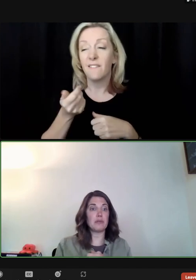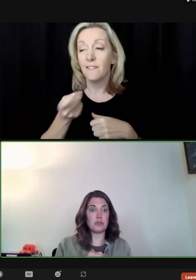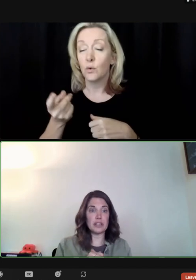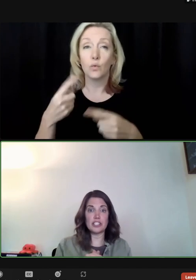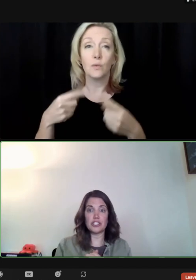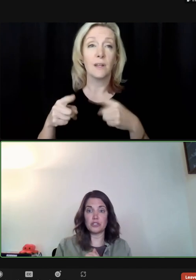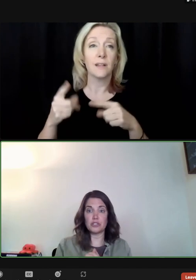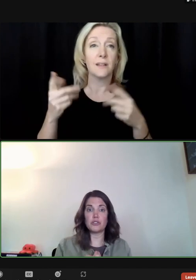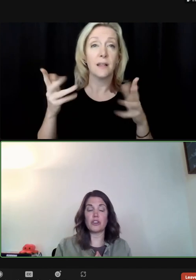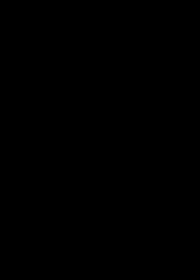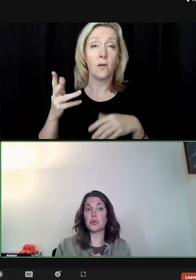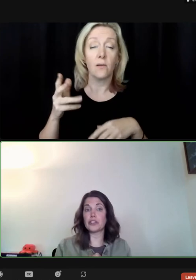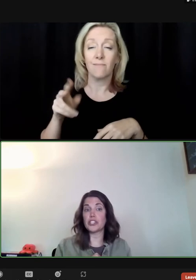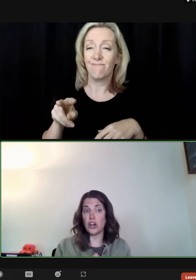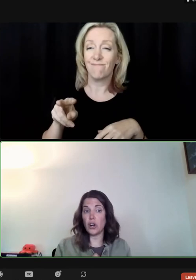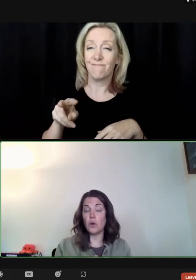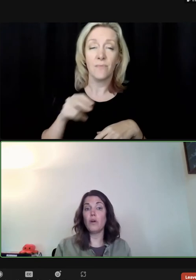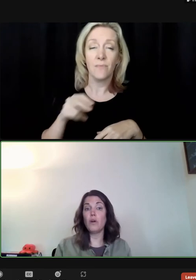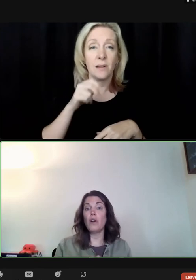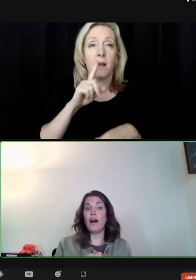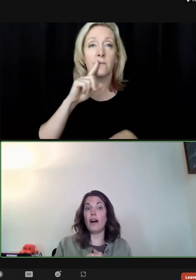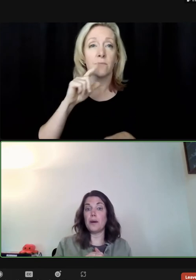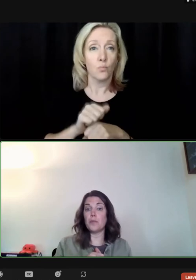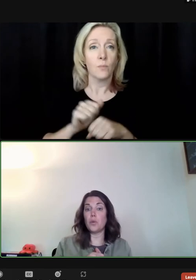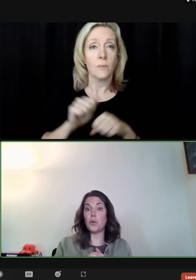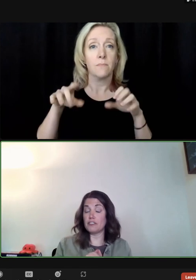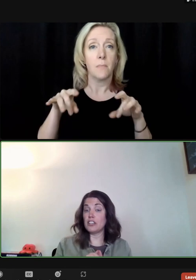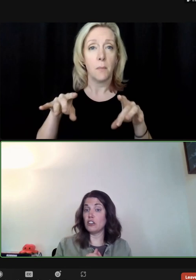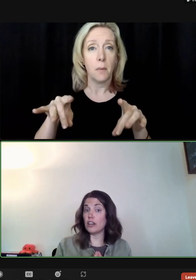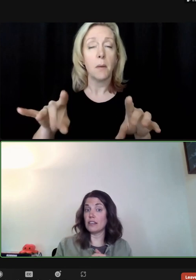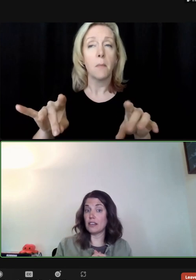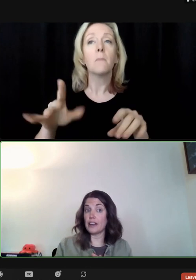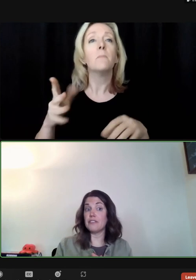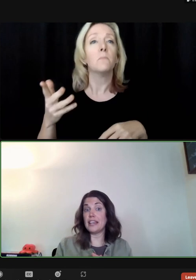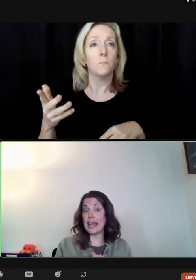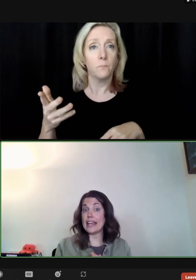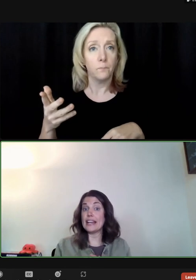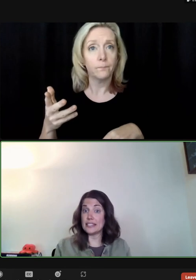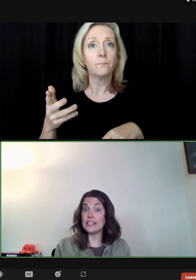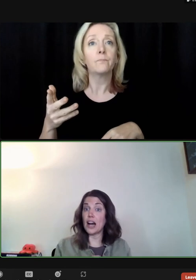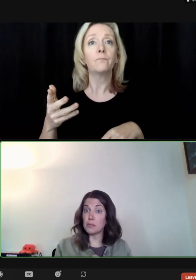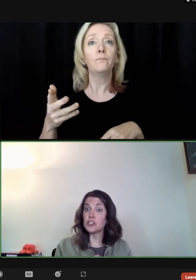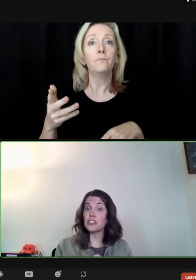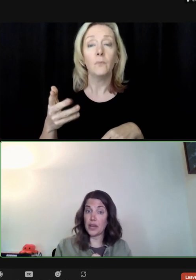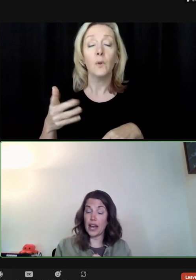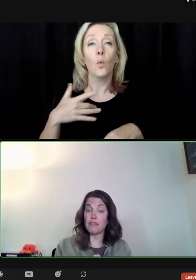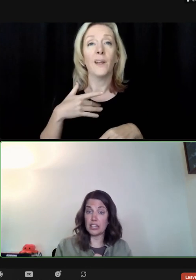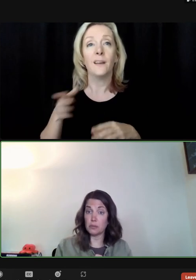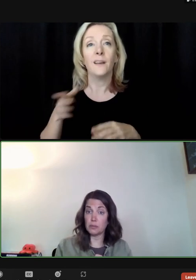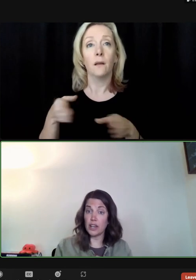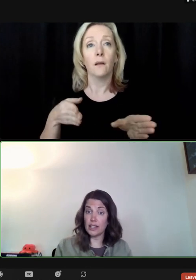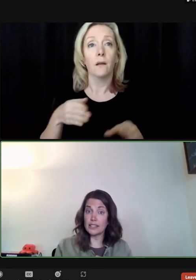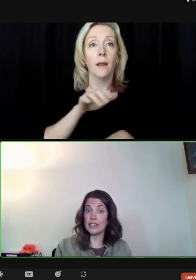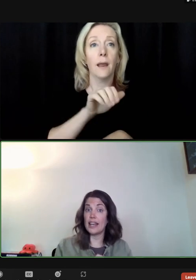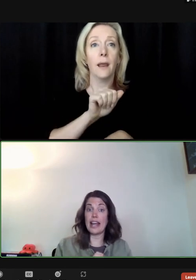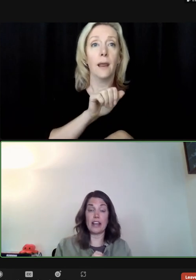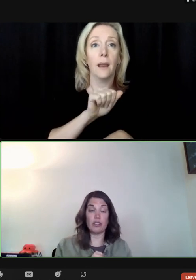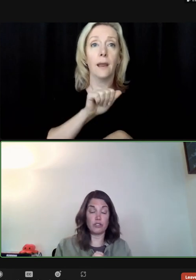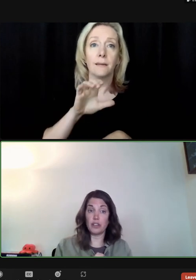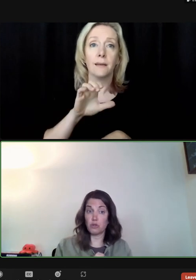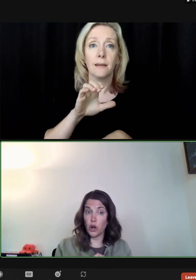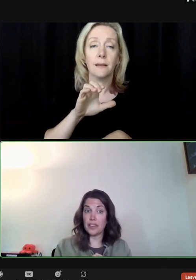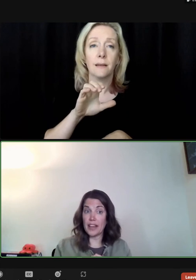signs and really not, struggling with where to go. We often look at a lot of the AAC options that we have available to